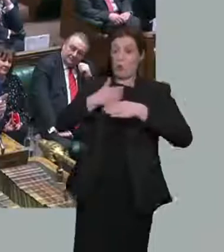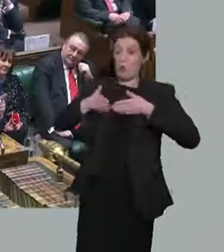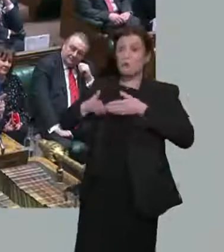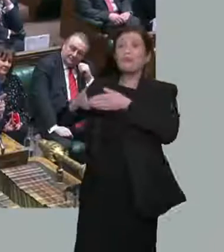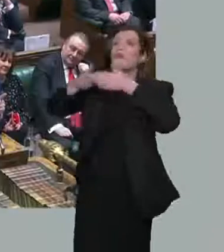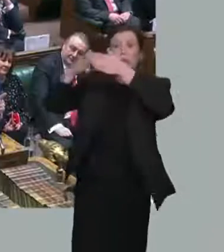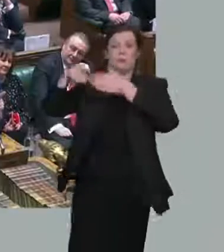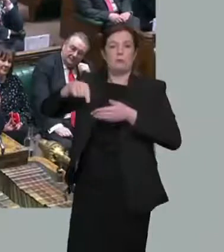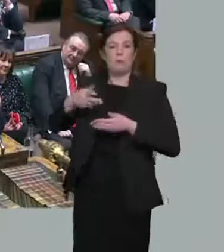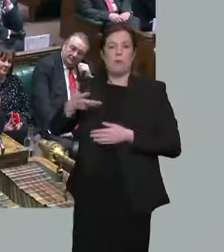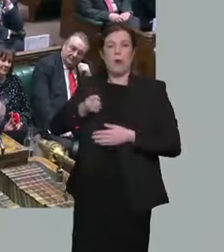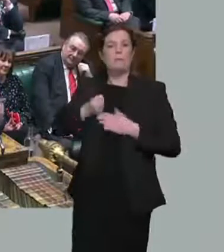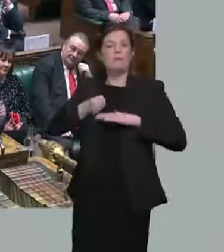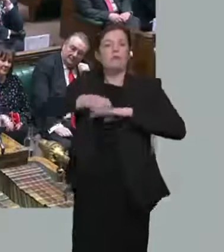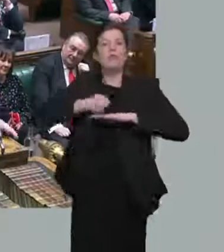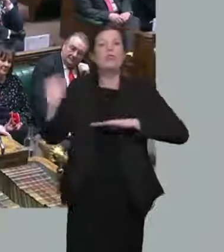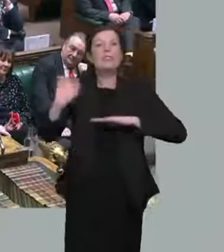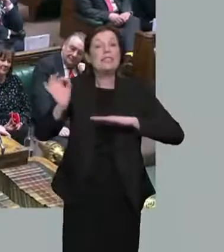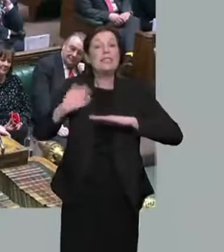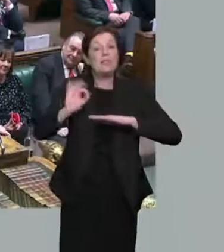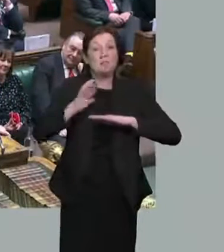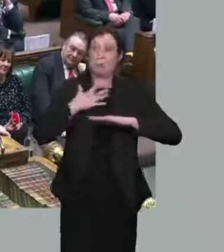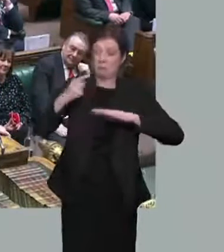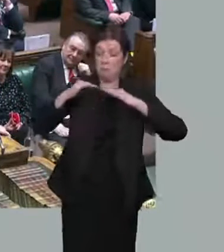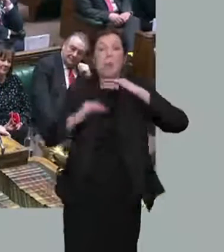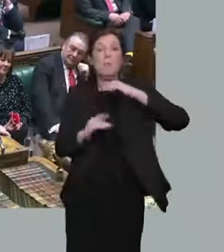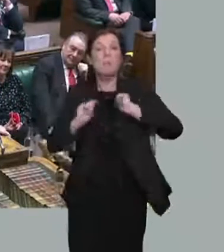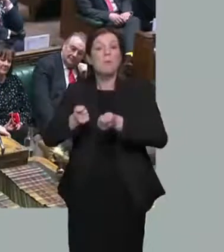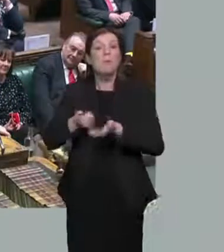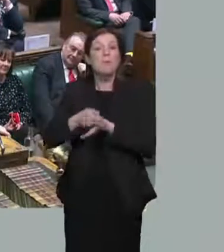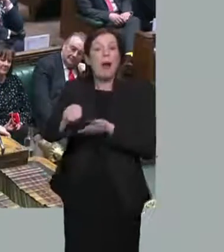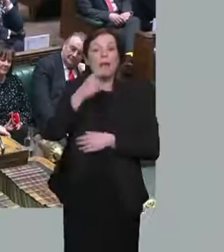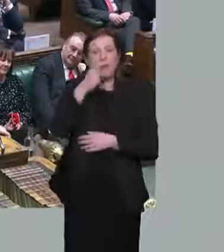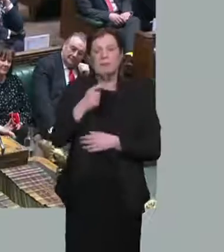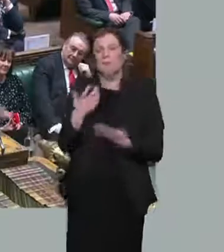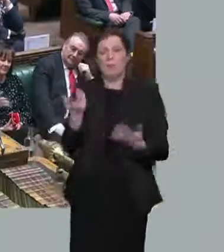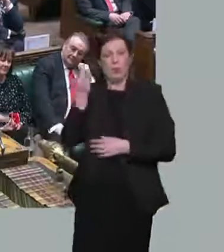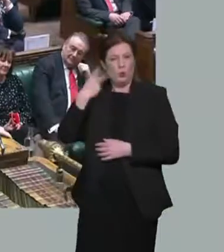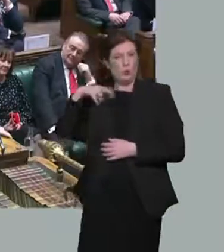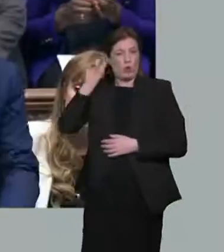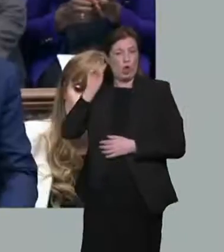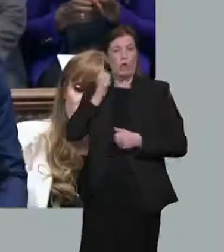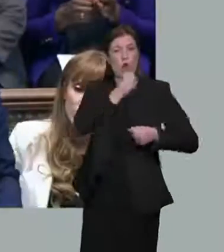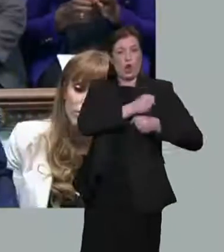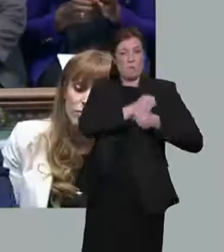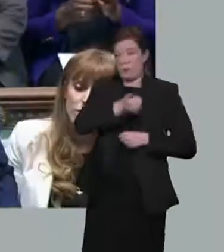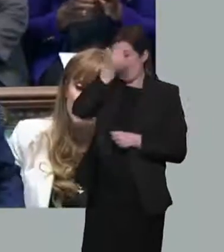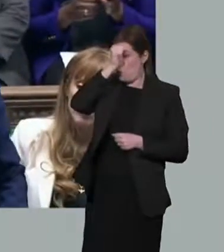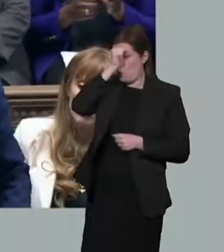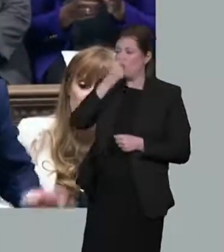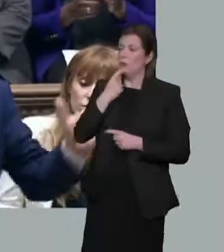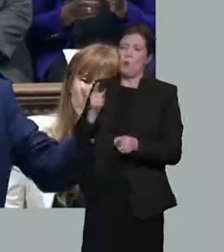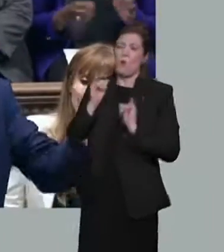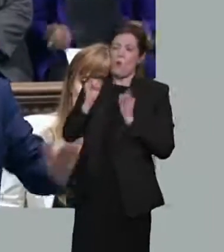years ago, Prime Minister, his government admitted that that was unjustifiable 2 years ago, and promised 2 years